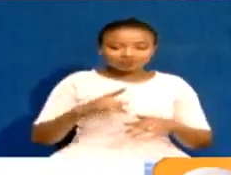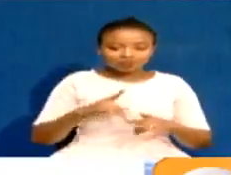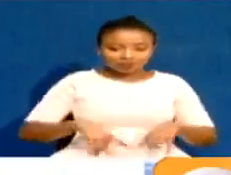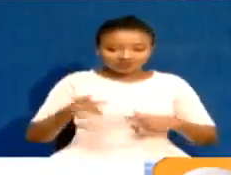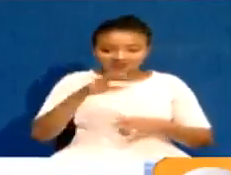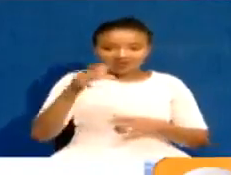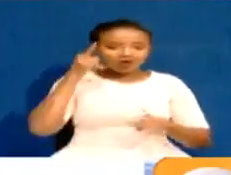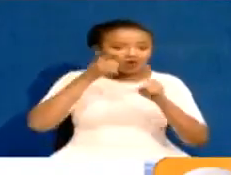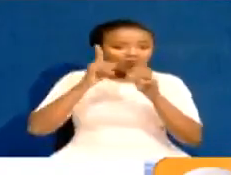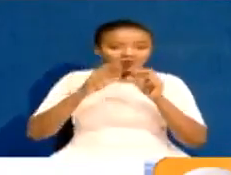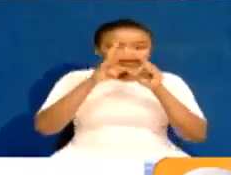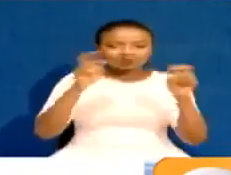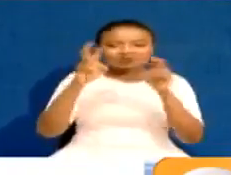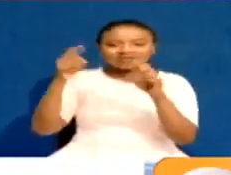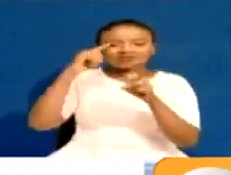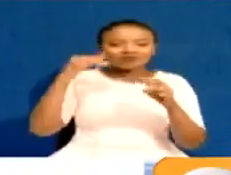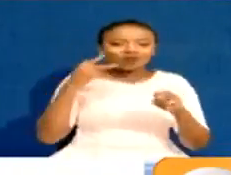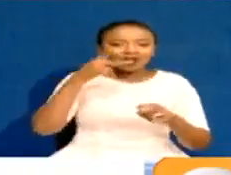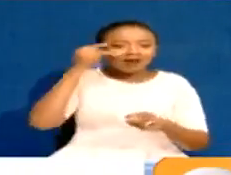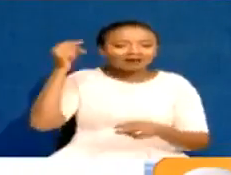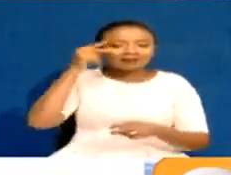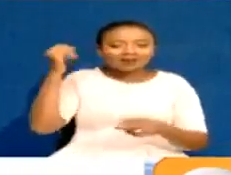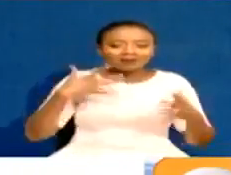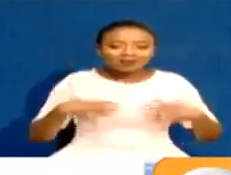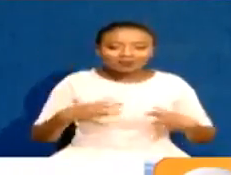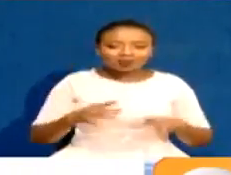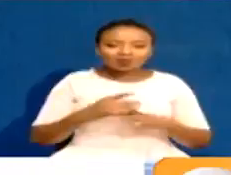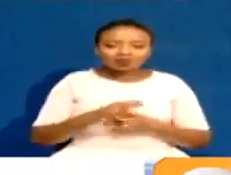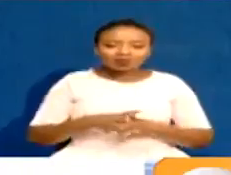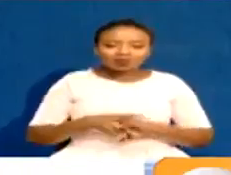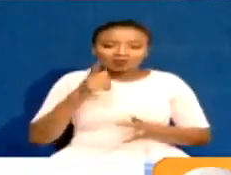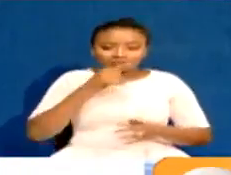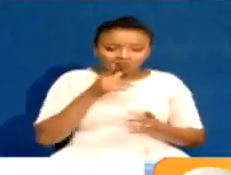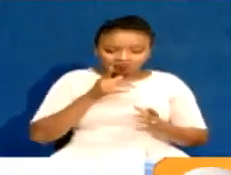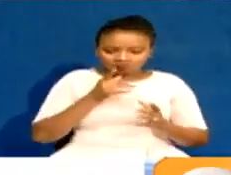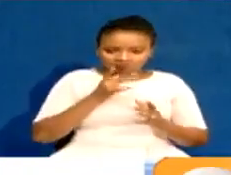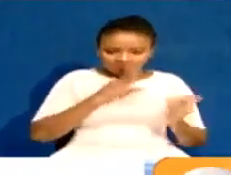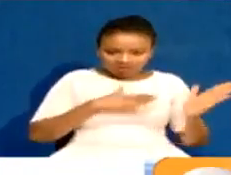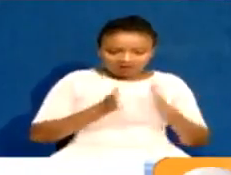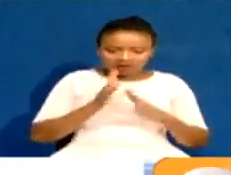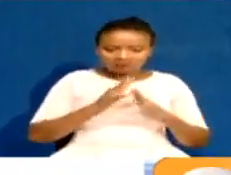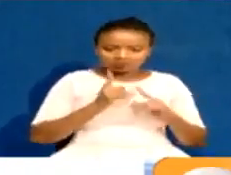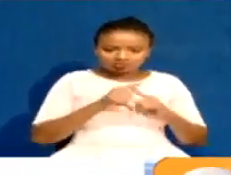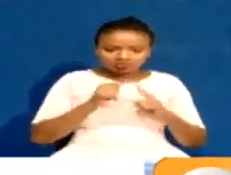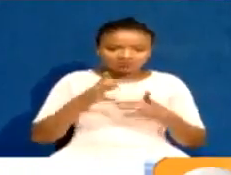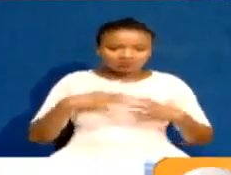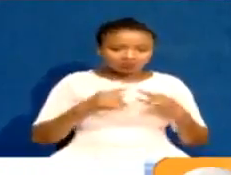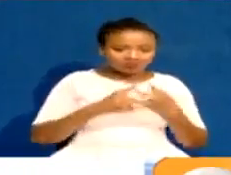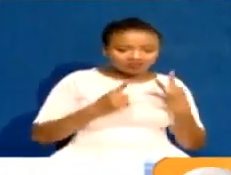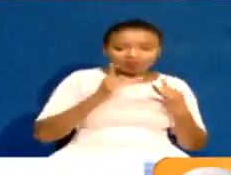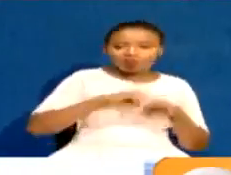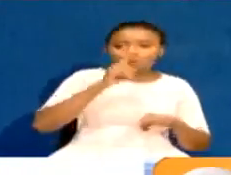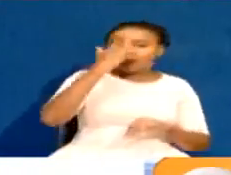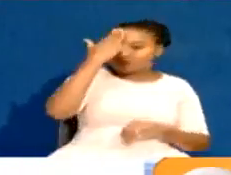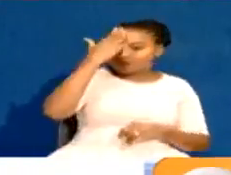during an operation to search for Al-Shabaab militants who staged attacks on Monday that led to the deaths of three people. Led